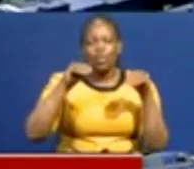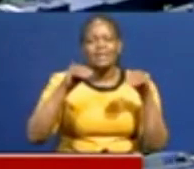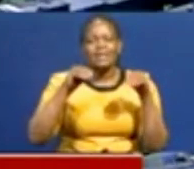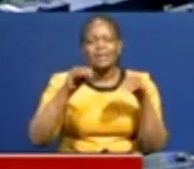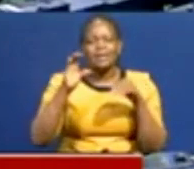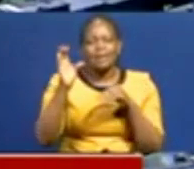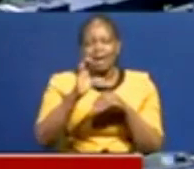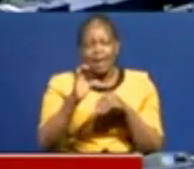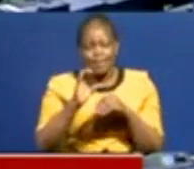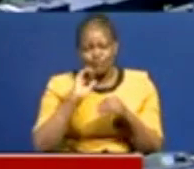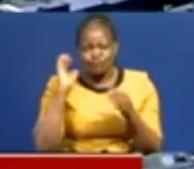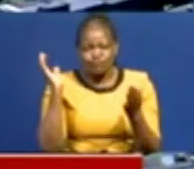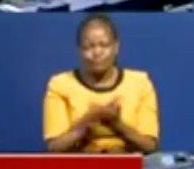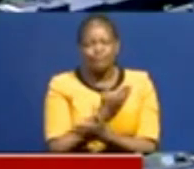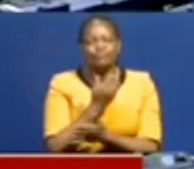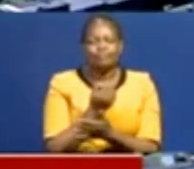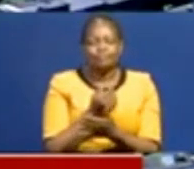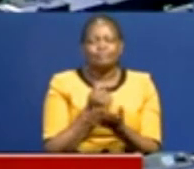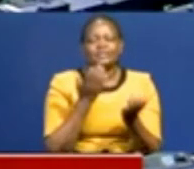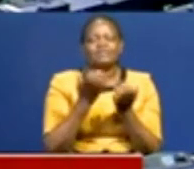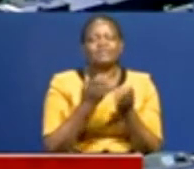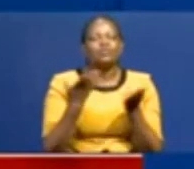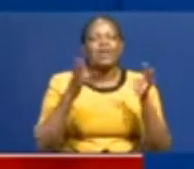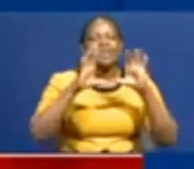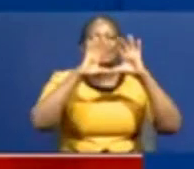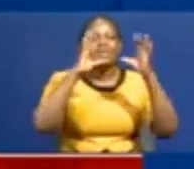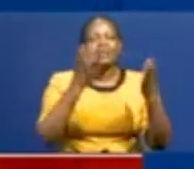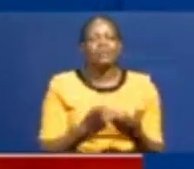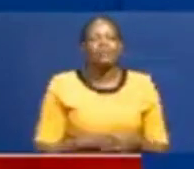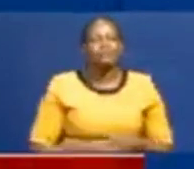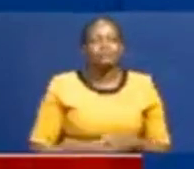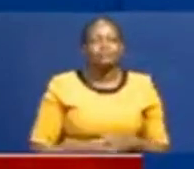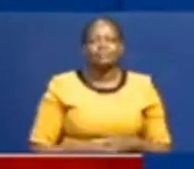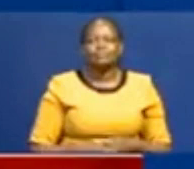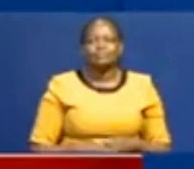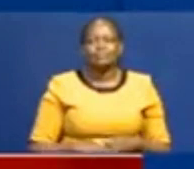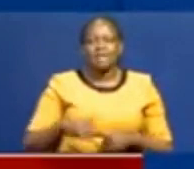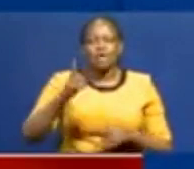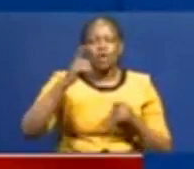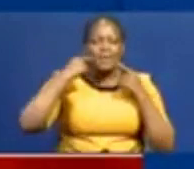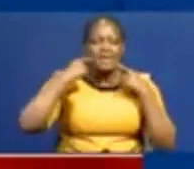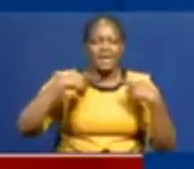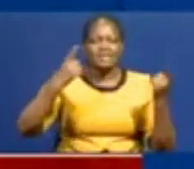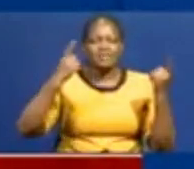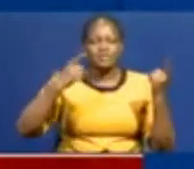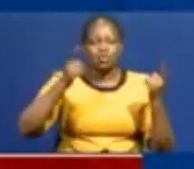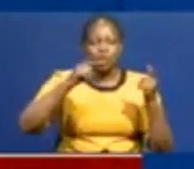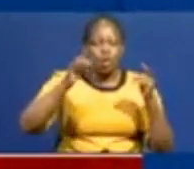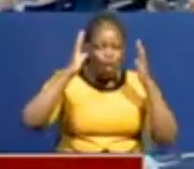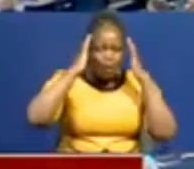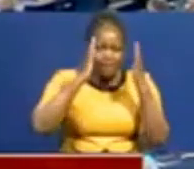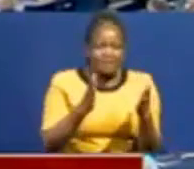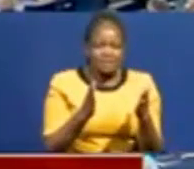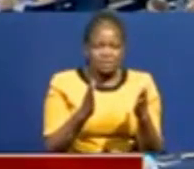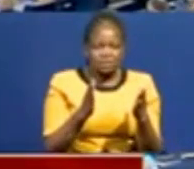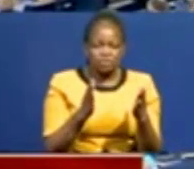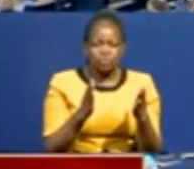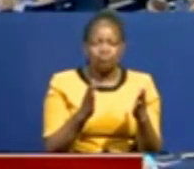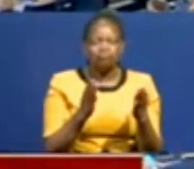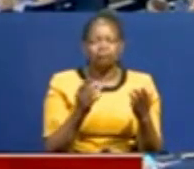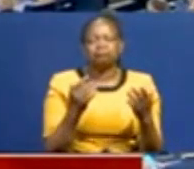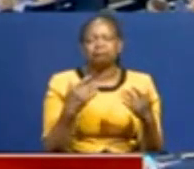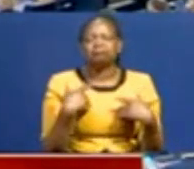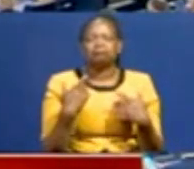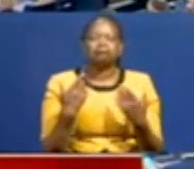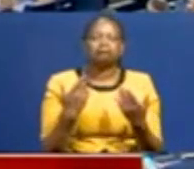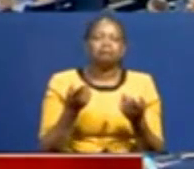carbon removal services anywhere in the world. In the Nairobi Declaration, we committed to leaning forward